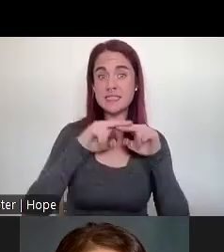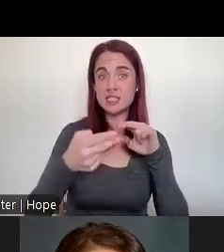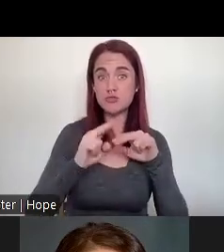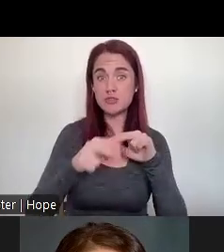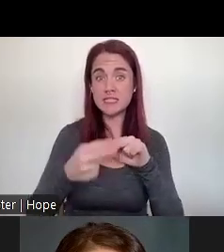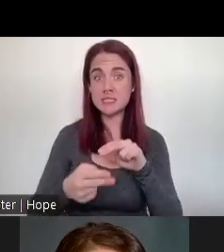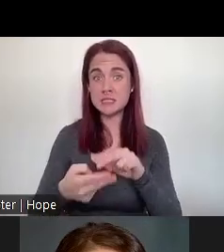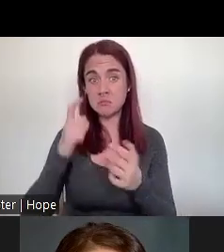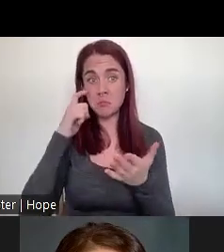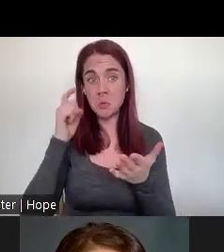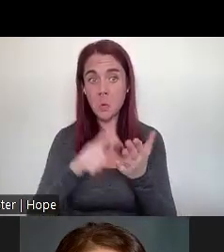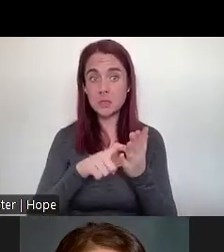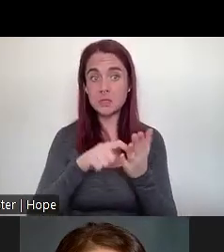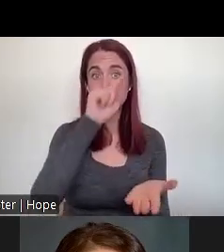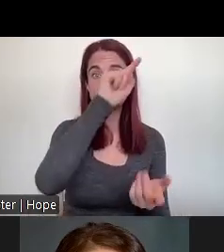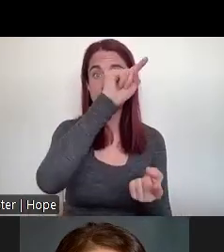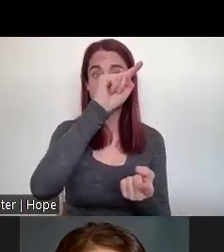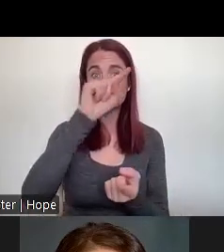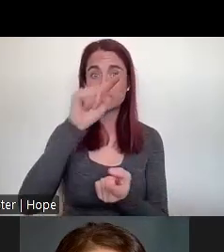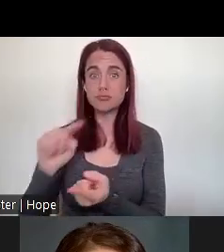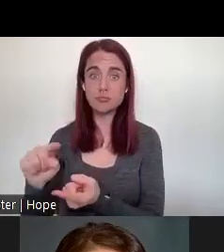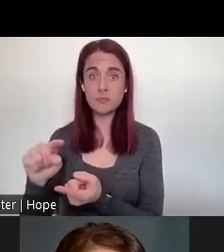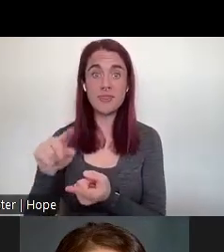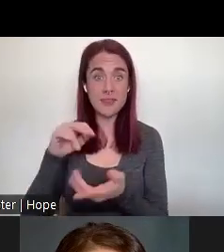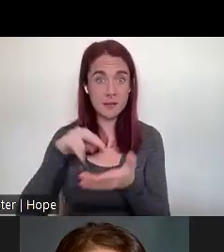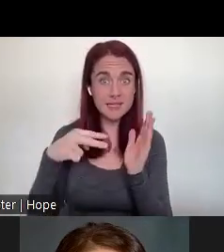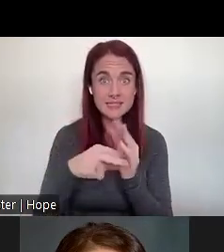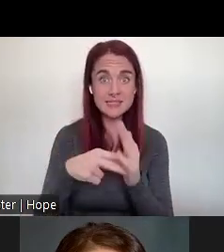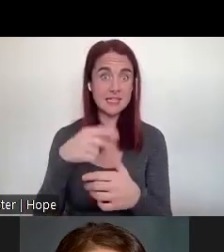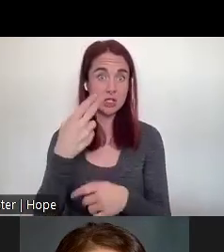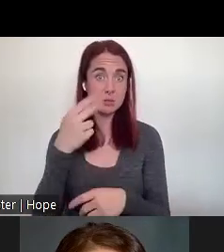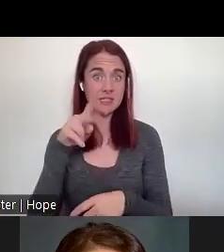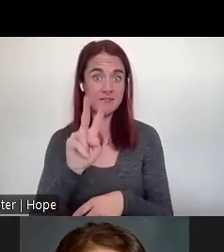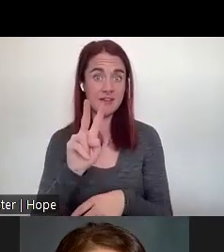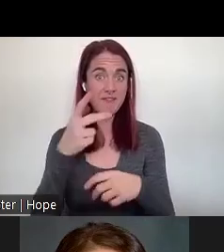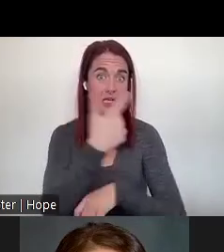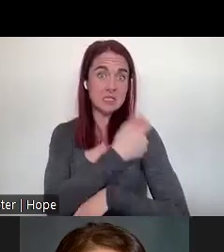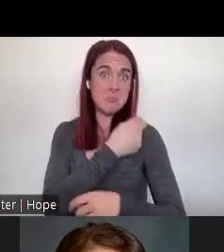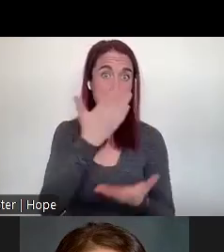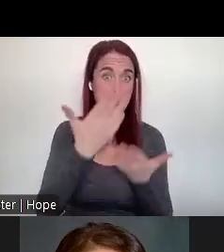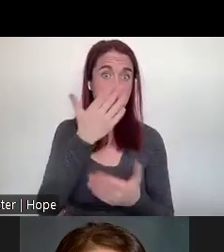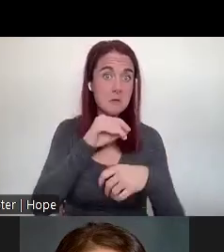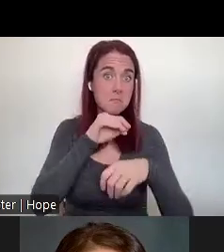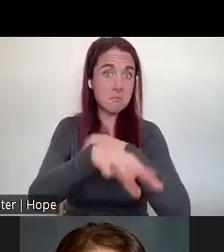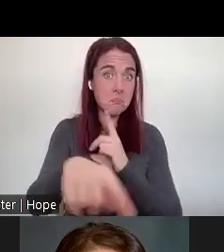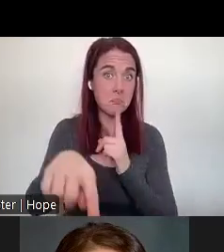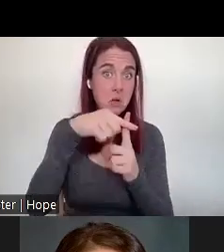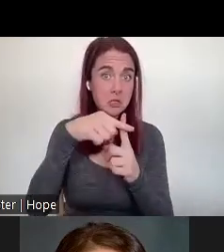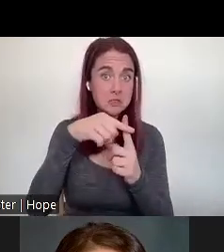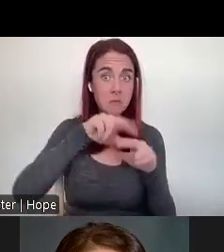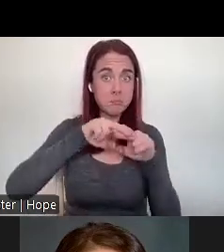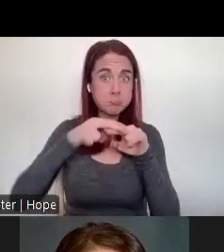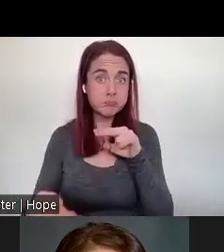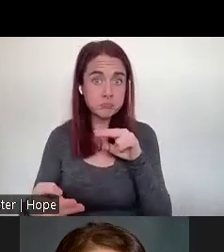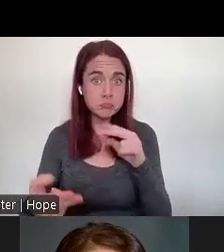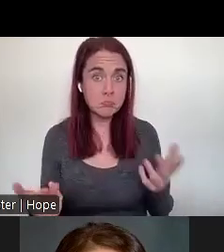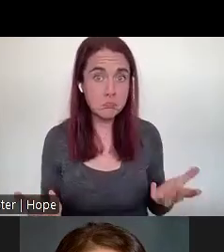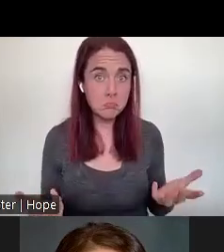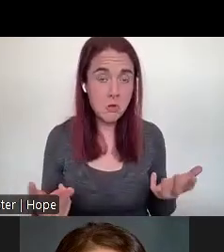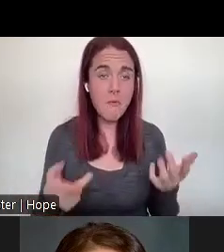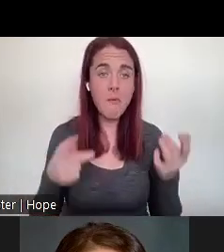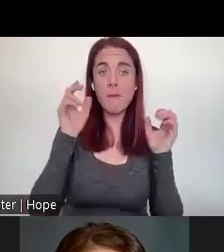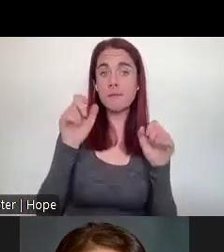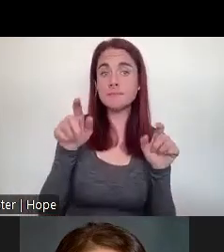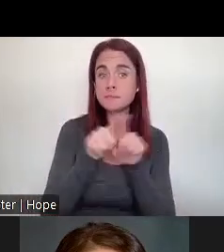which suggests a positive impact from the HPV vaccine. And then here's